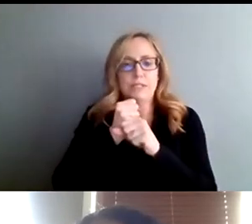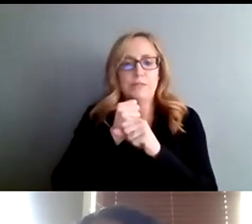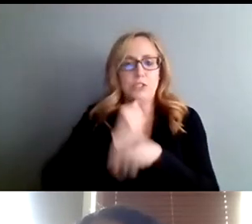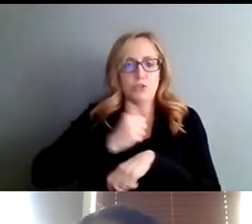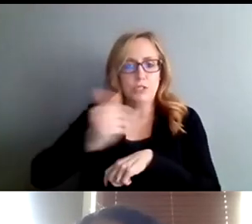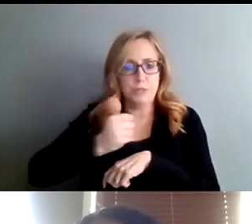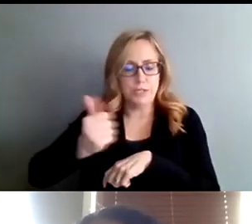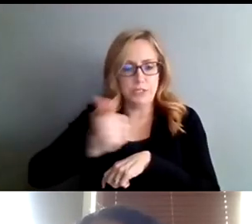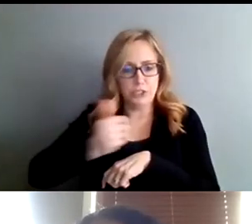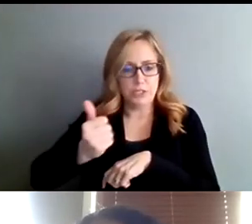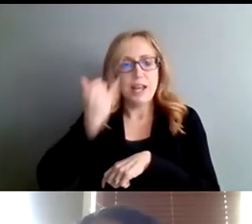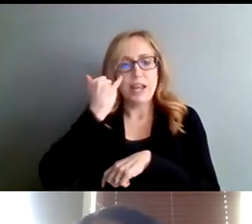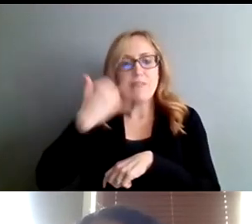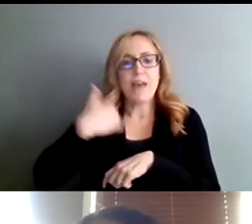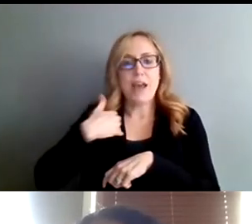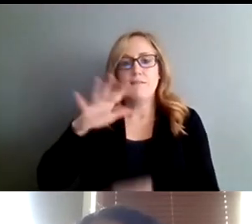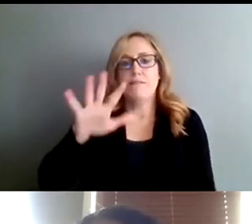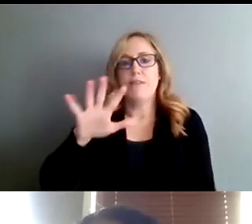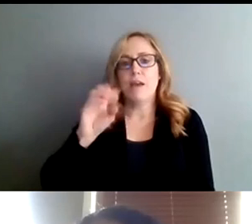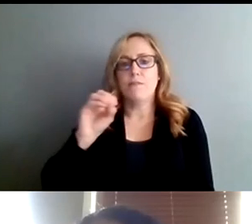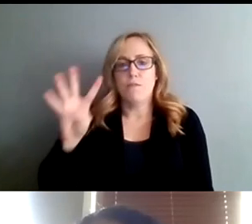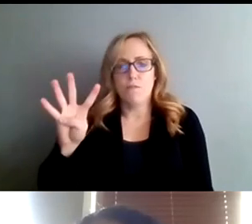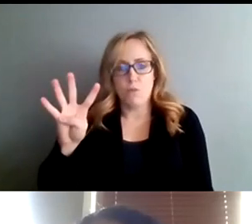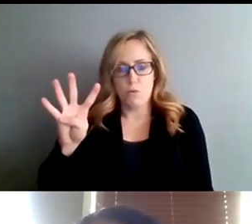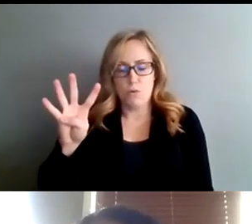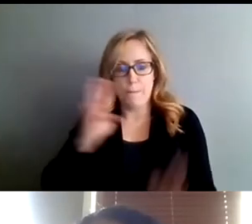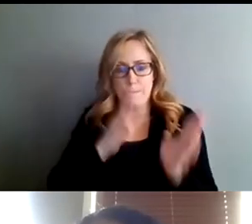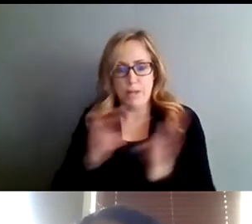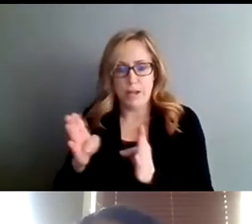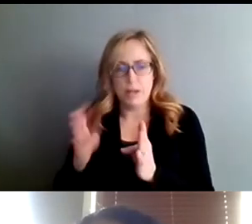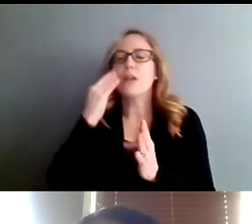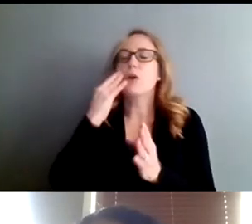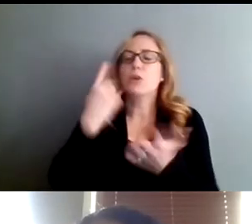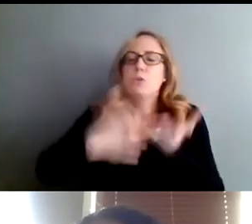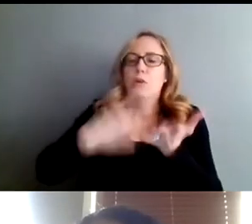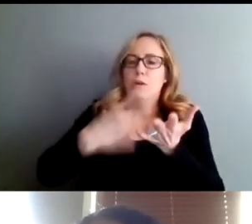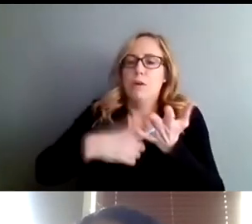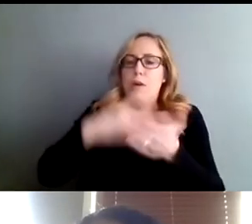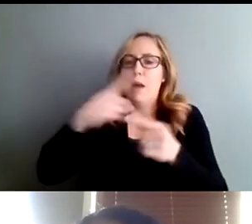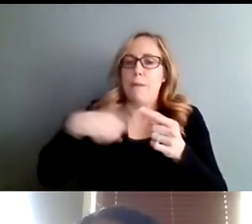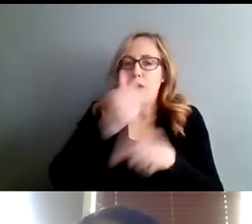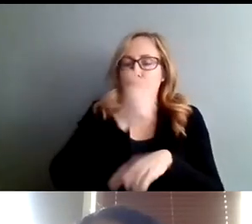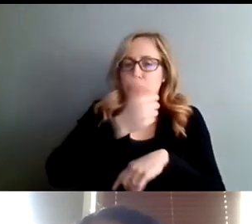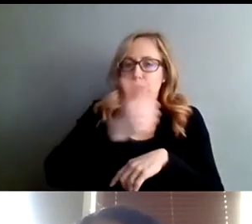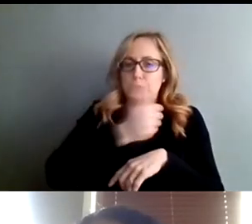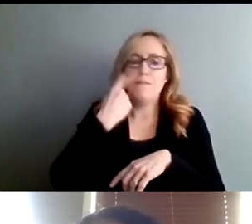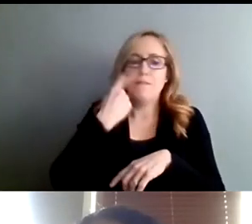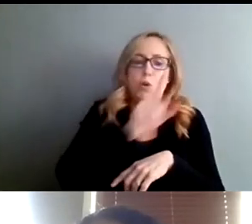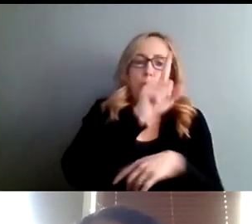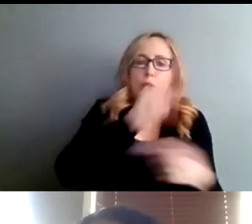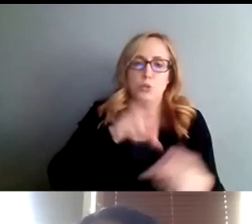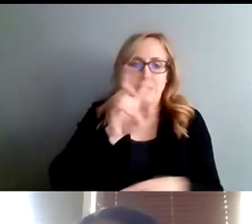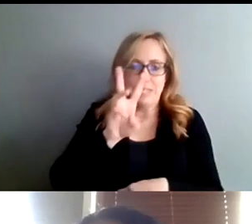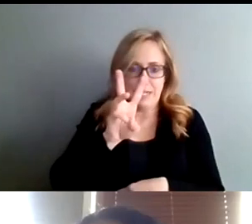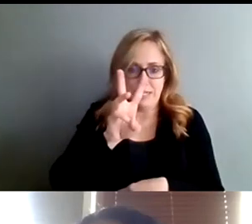they have a 504 plan. So I know that you had gone over transportation specifically for grades 1 to 6. If we had